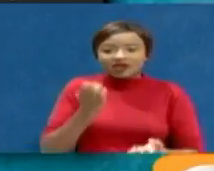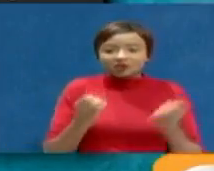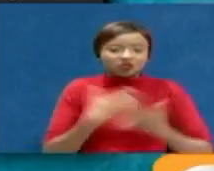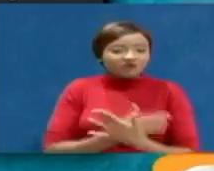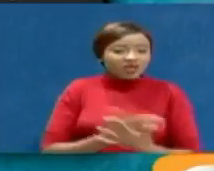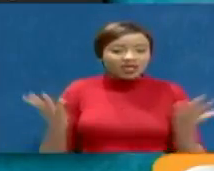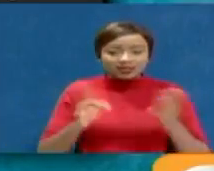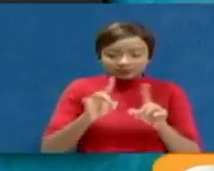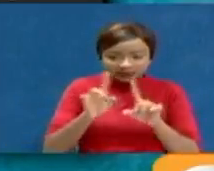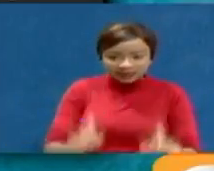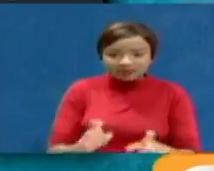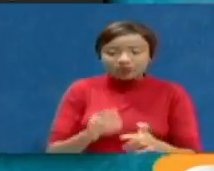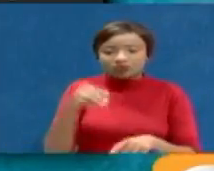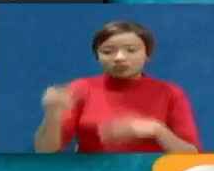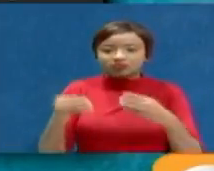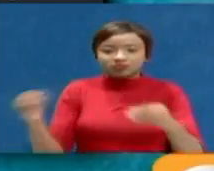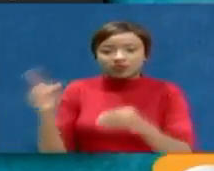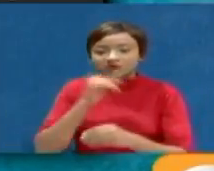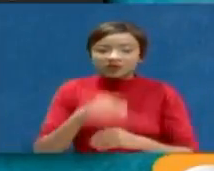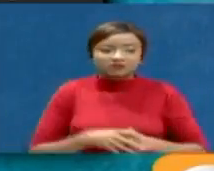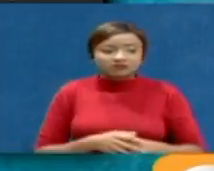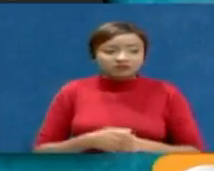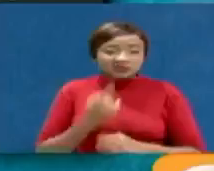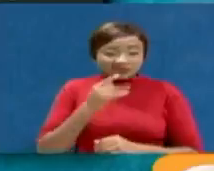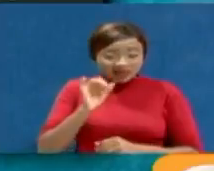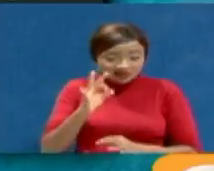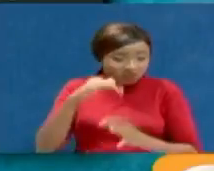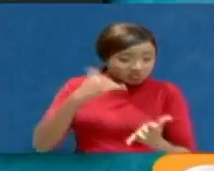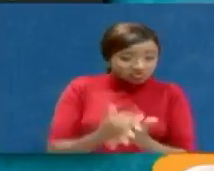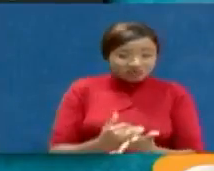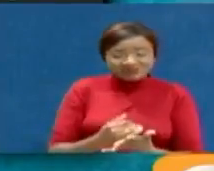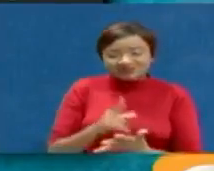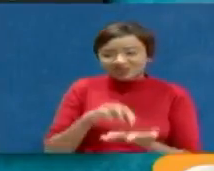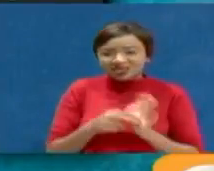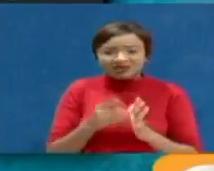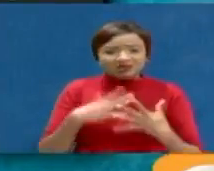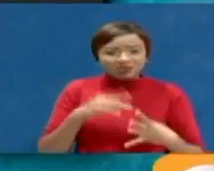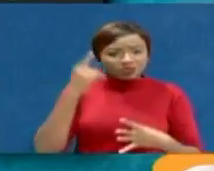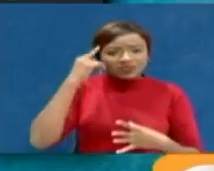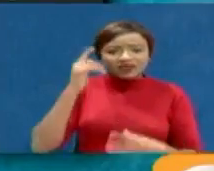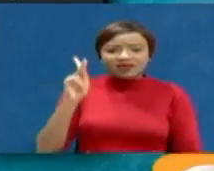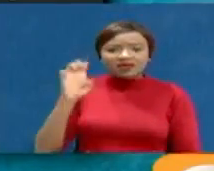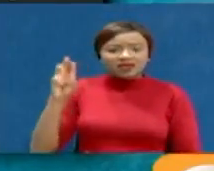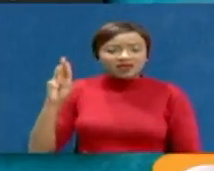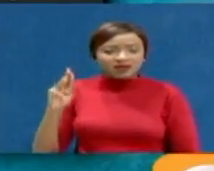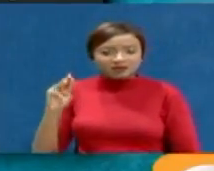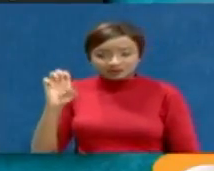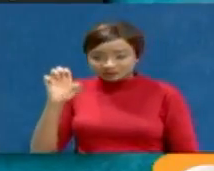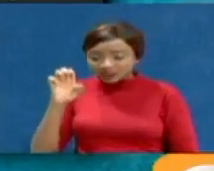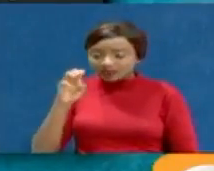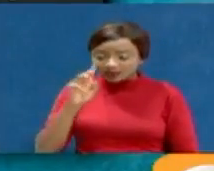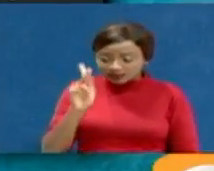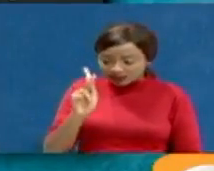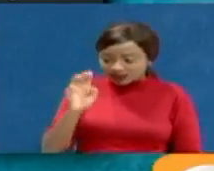any samples presented by prospective suppliers, as doing so was giving the false impression that KEMSA was still involved in